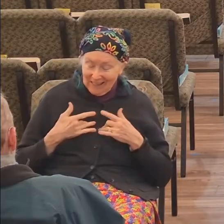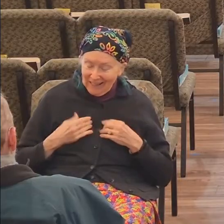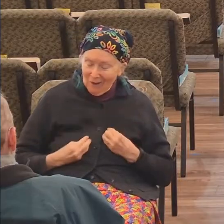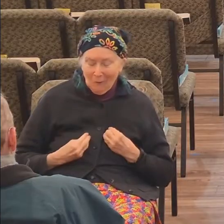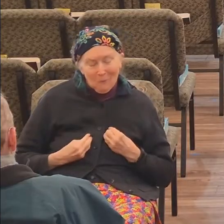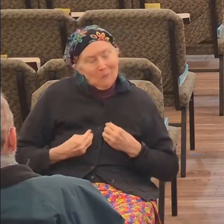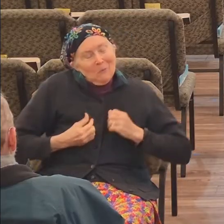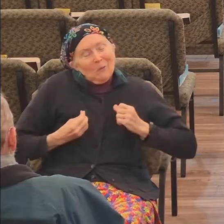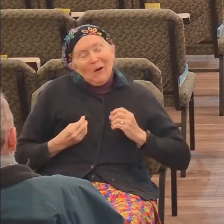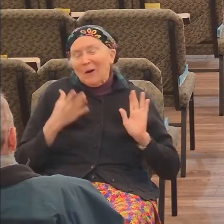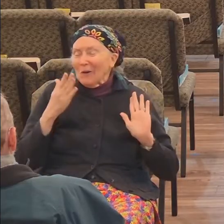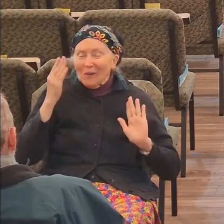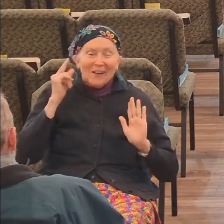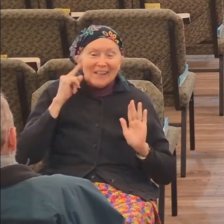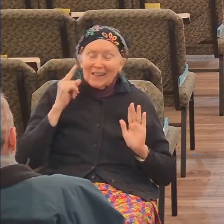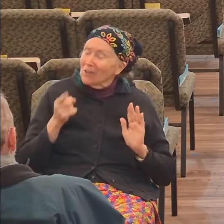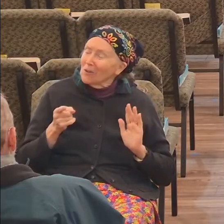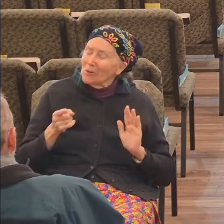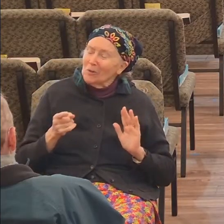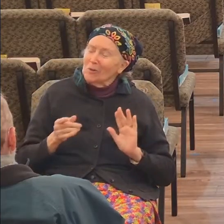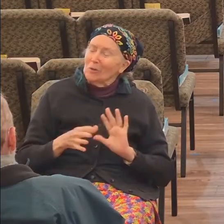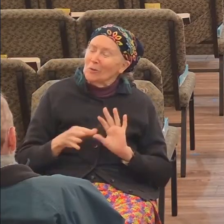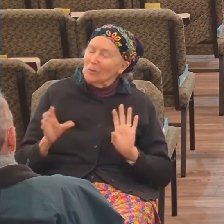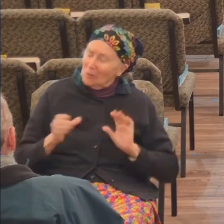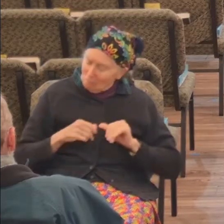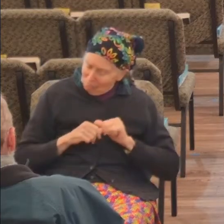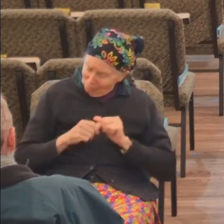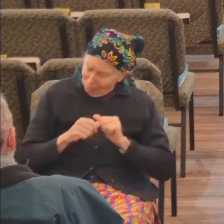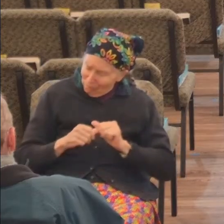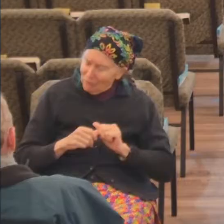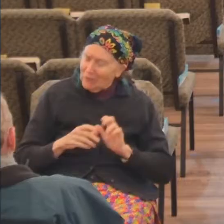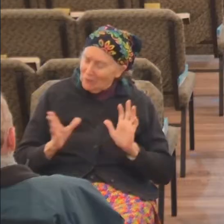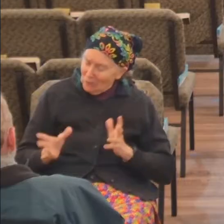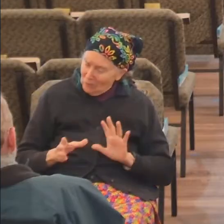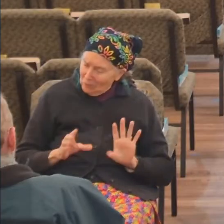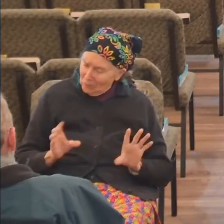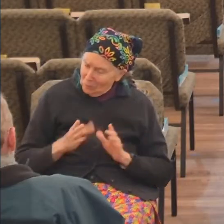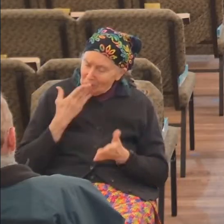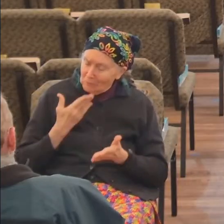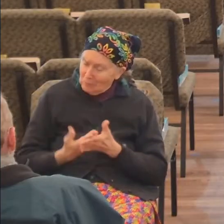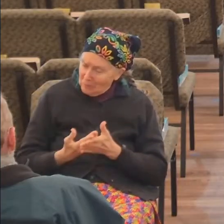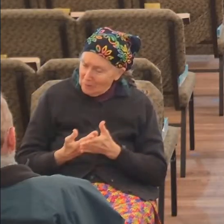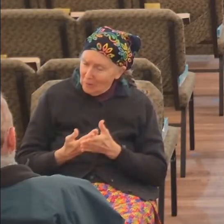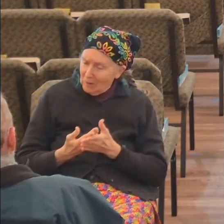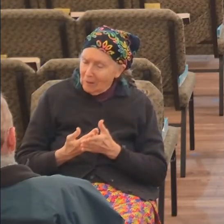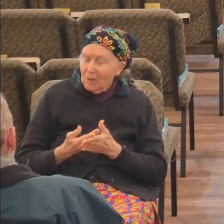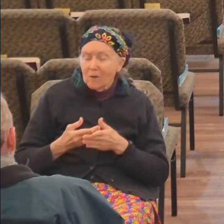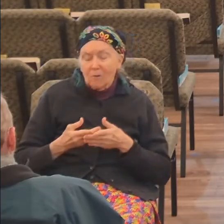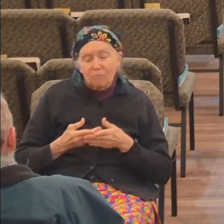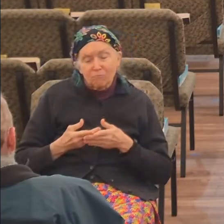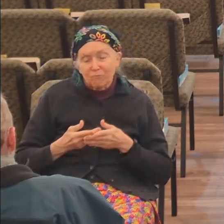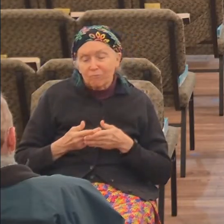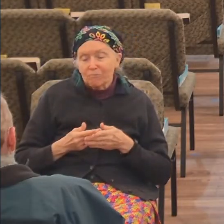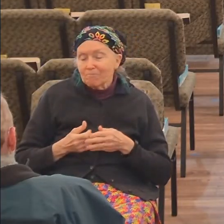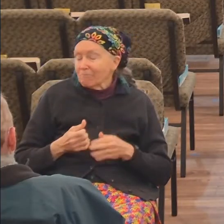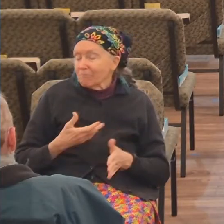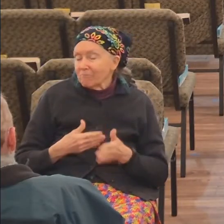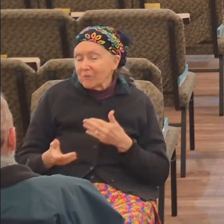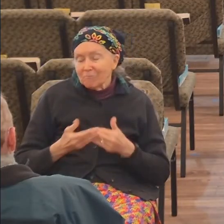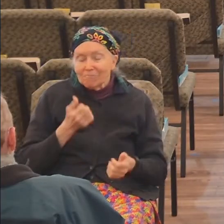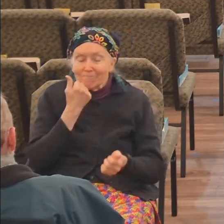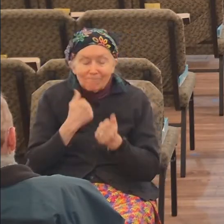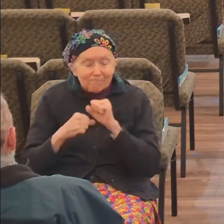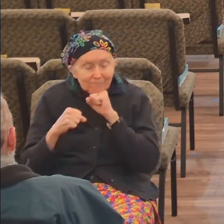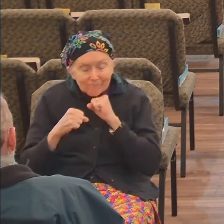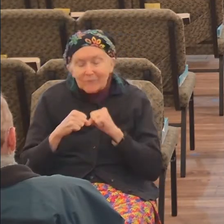hear how well they were doing in the midst of hardships. And then he prays. The end of chapter 3, there's a